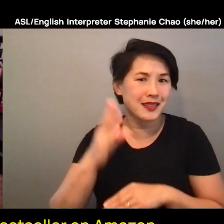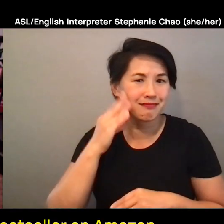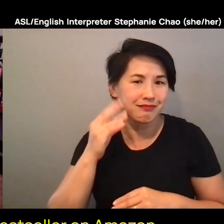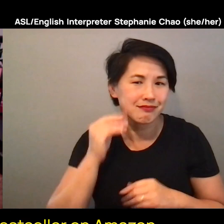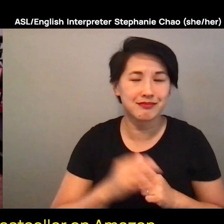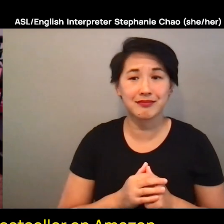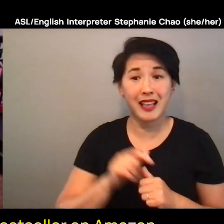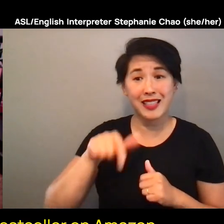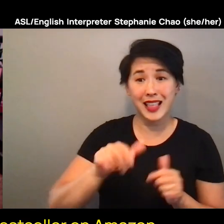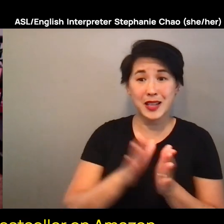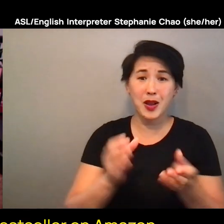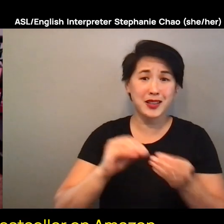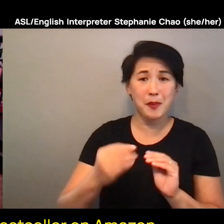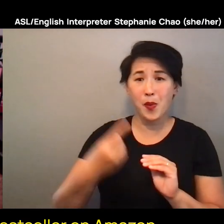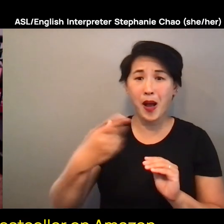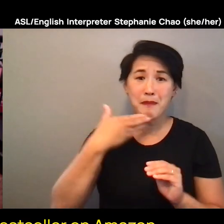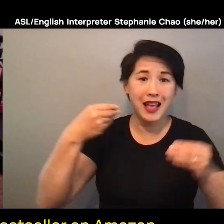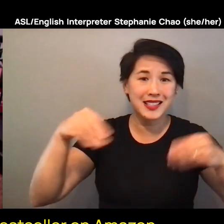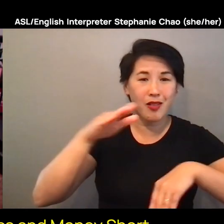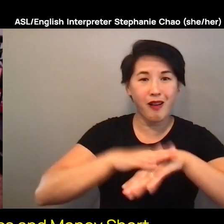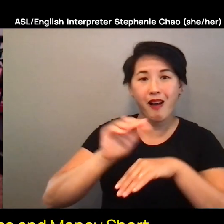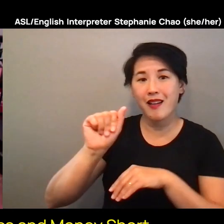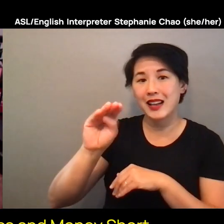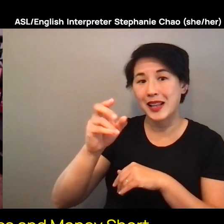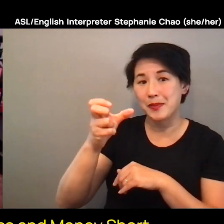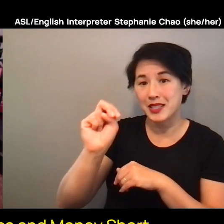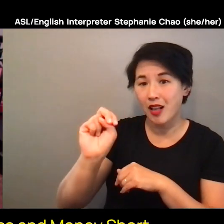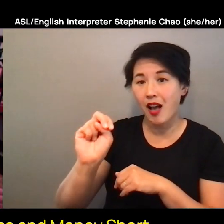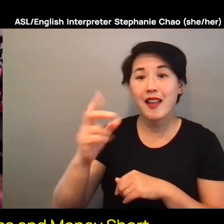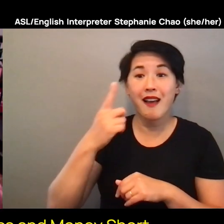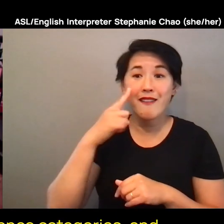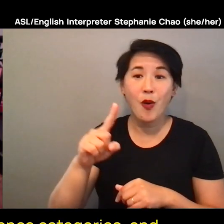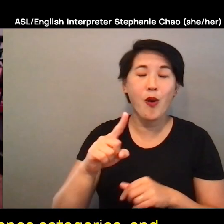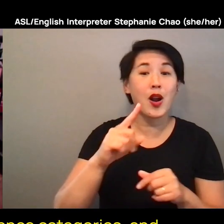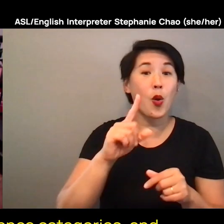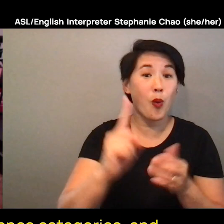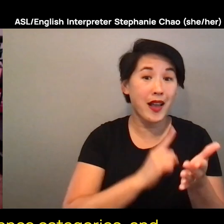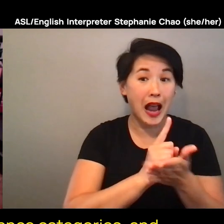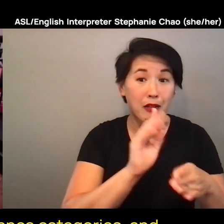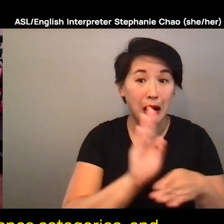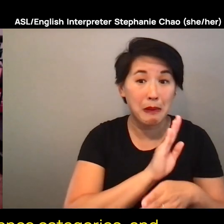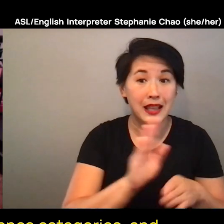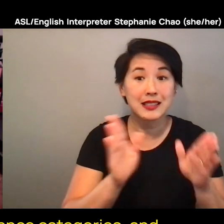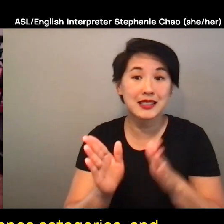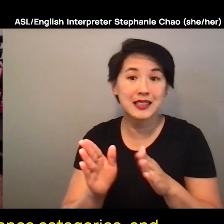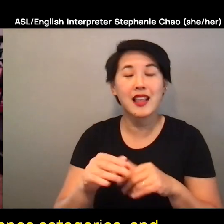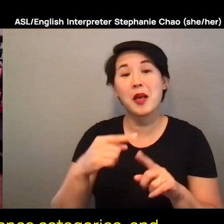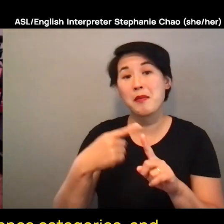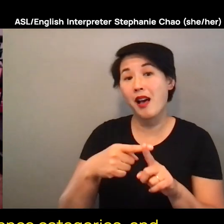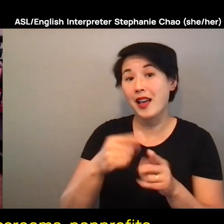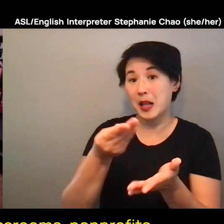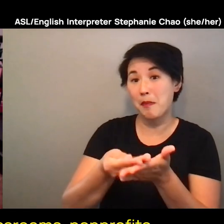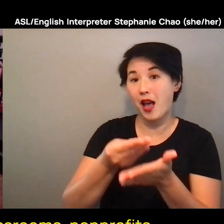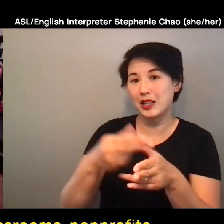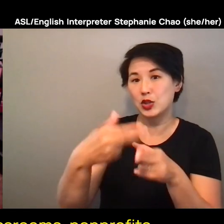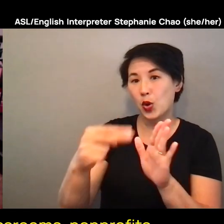book became a number one bestseller on Amazon in the 1 hour business and money short reads and corporate finance categories,